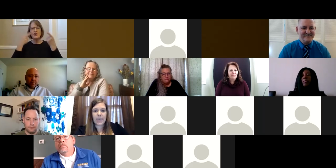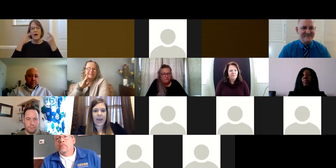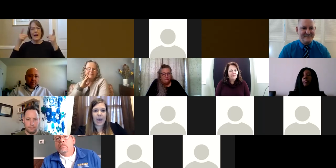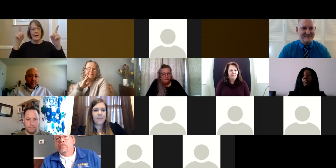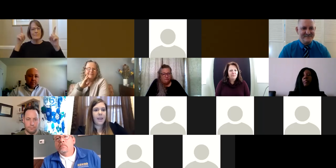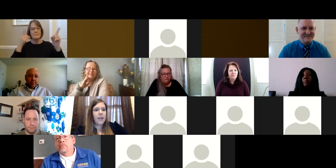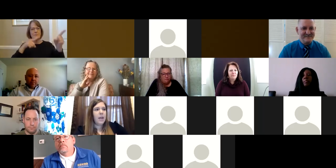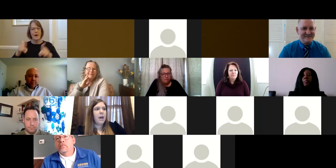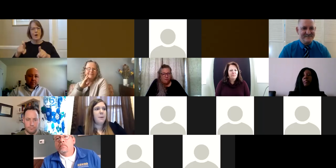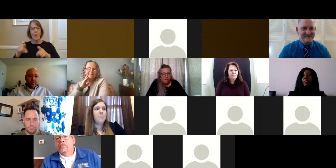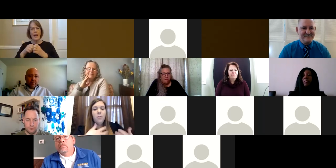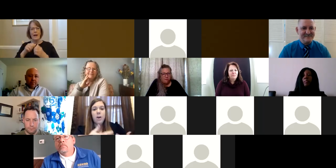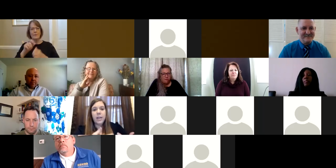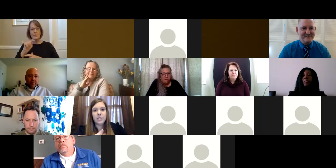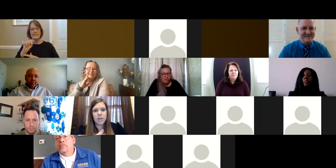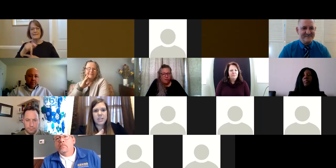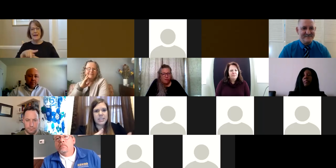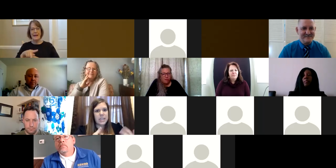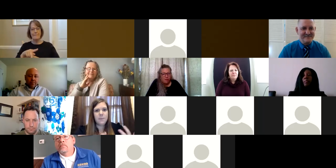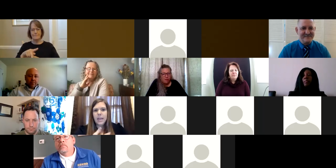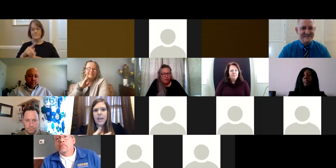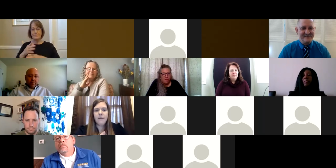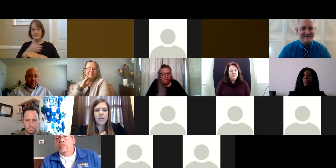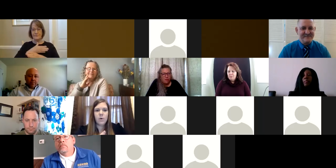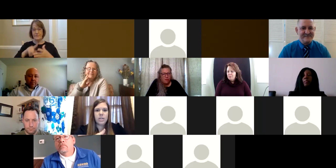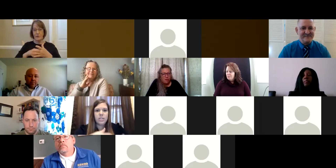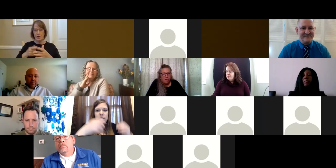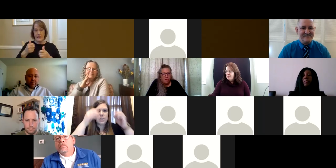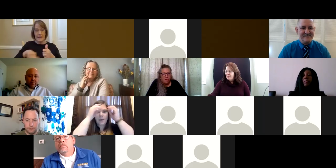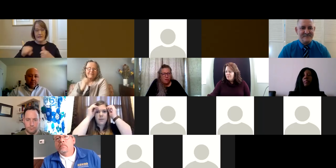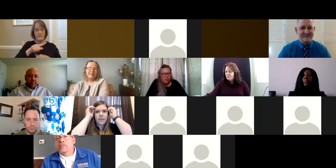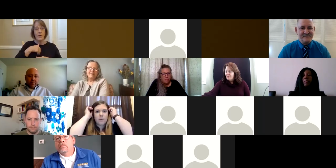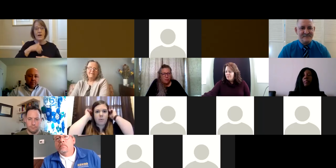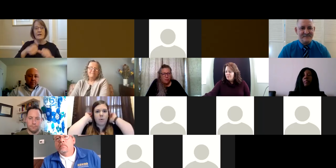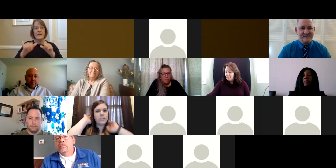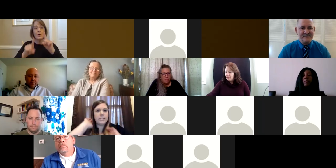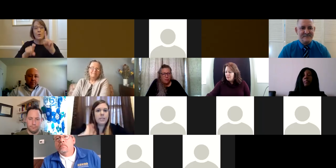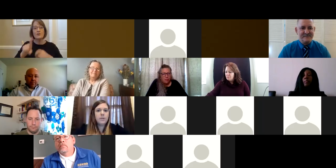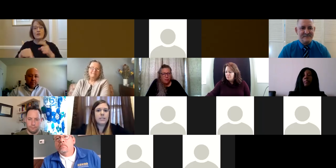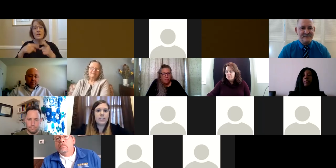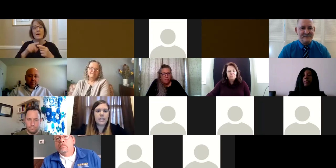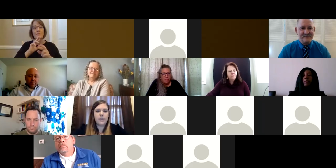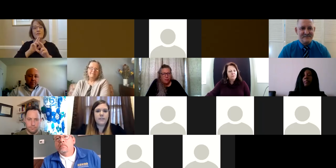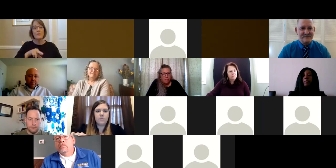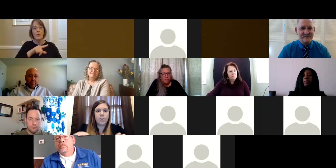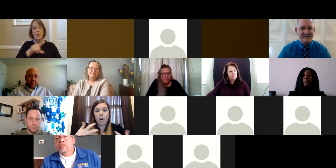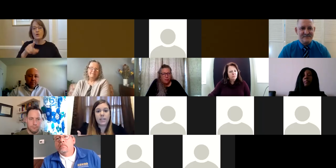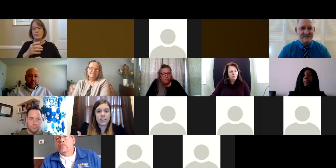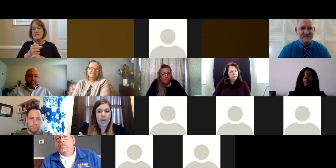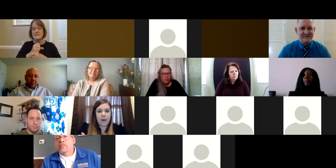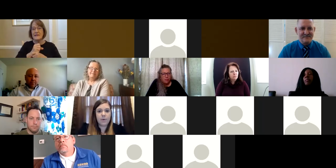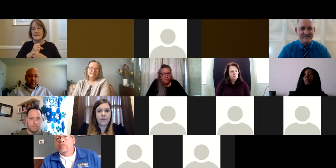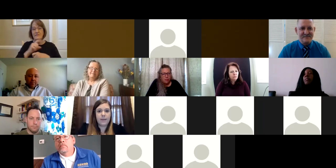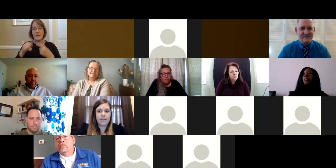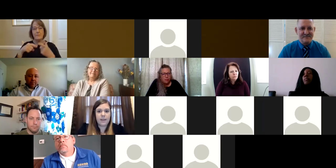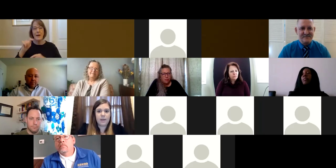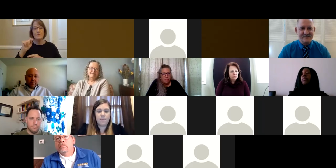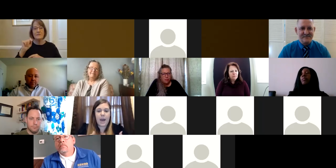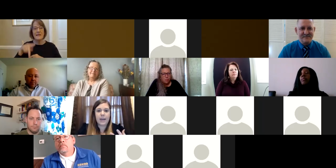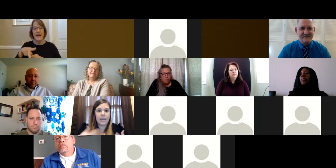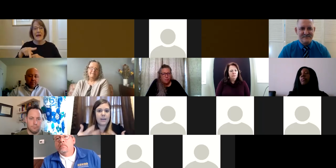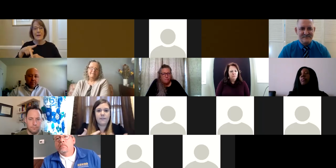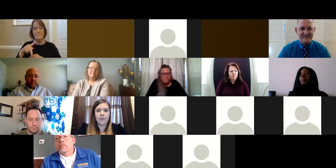on in TAP. Before I get started, does anybody have any questions about the reports that you received regarding TAP within